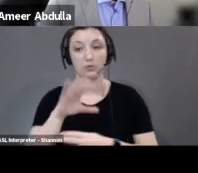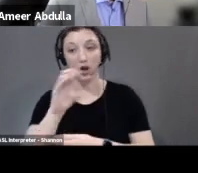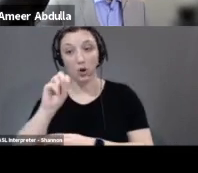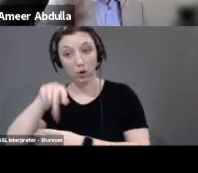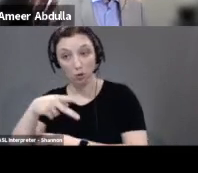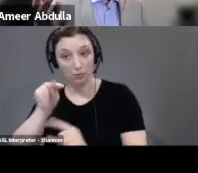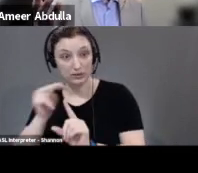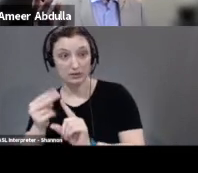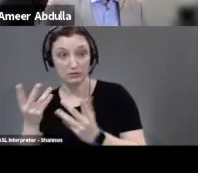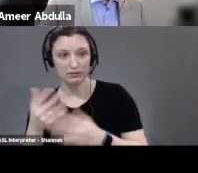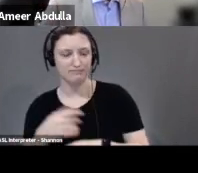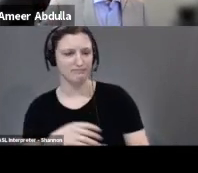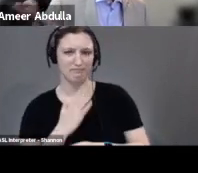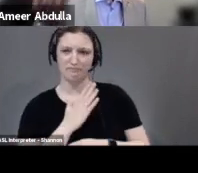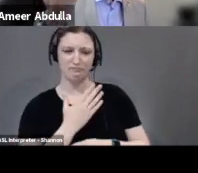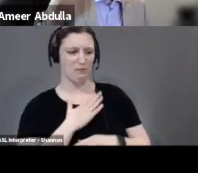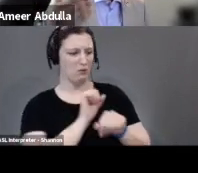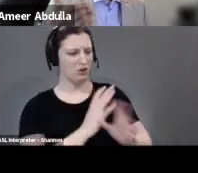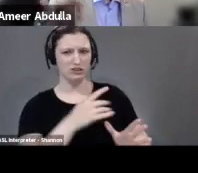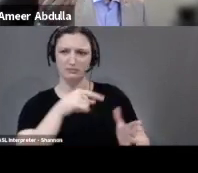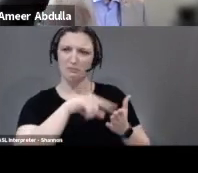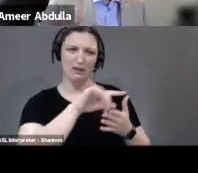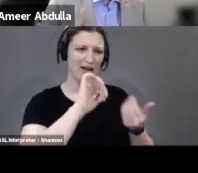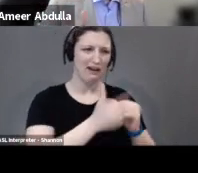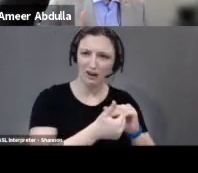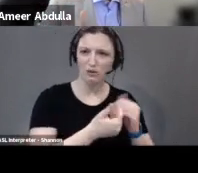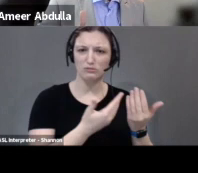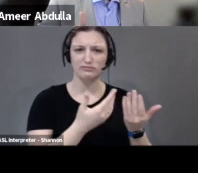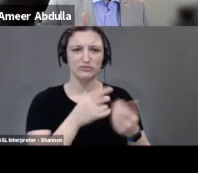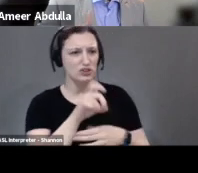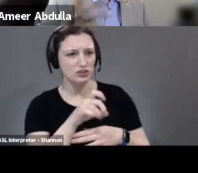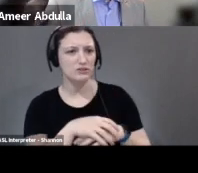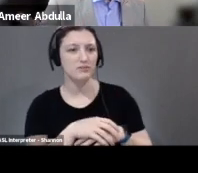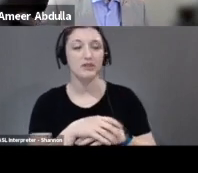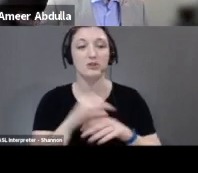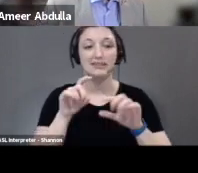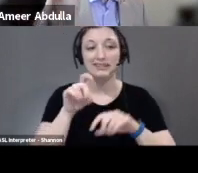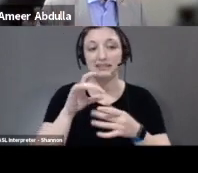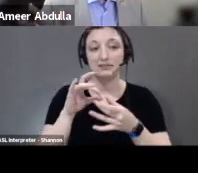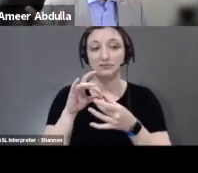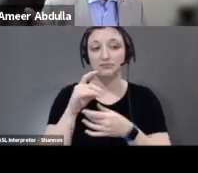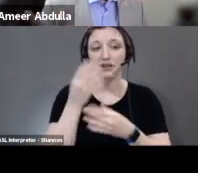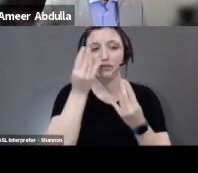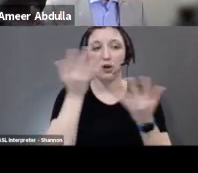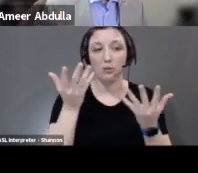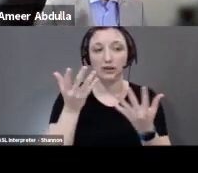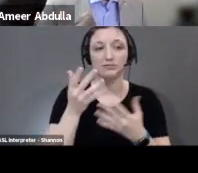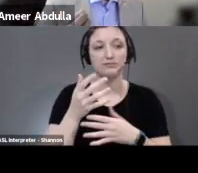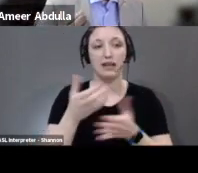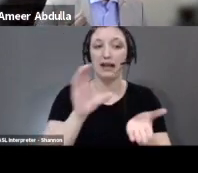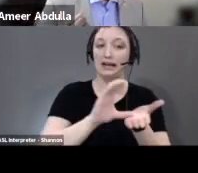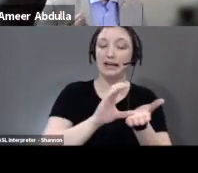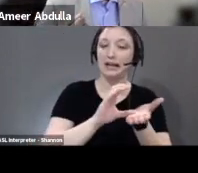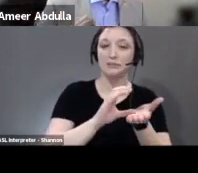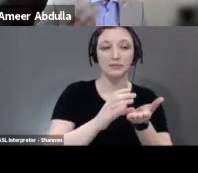about are some tax incentives and lending requirements and working capital needs and capital expenditure needs. Now, I'll take a little bit of a pause here. I'll bring Chris